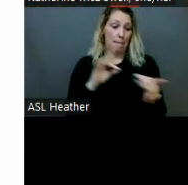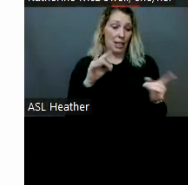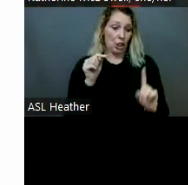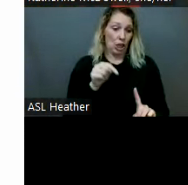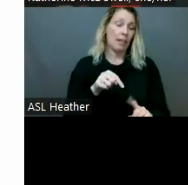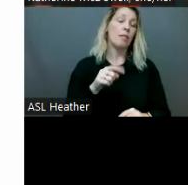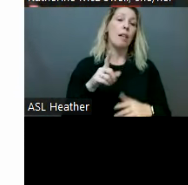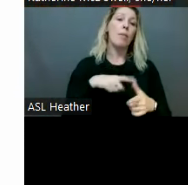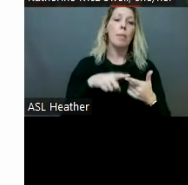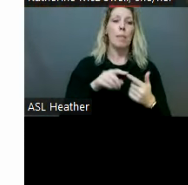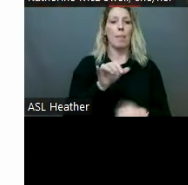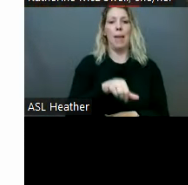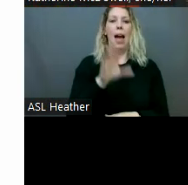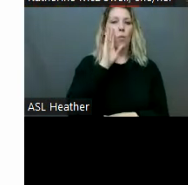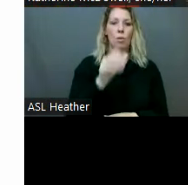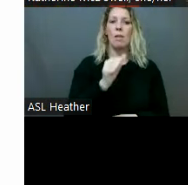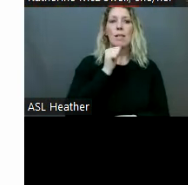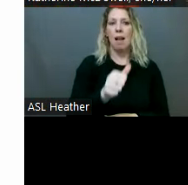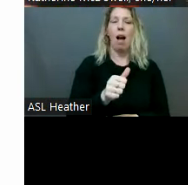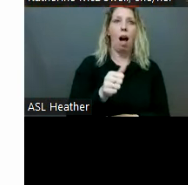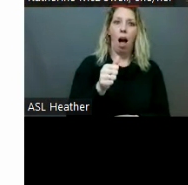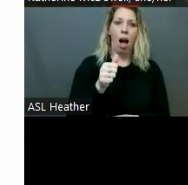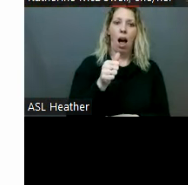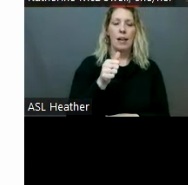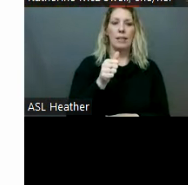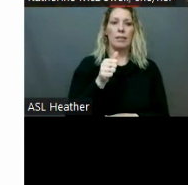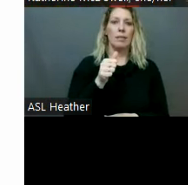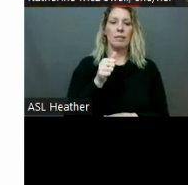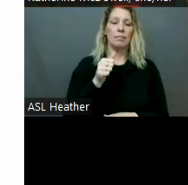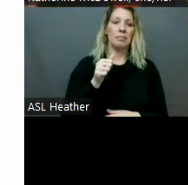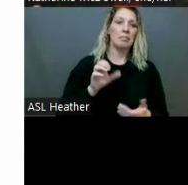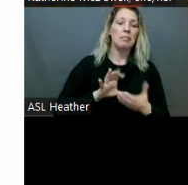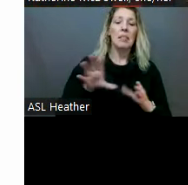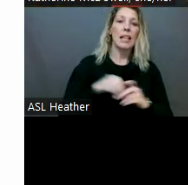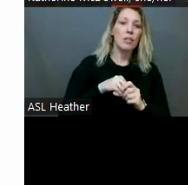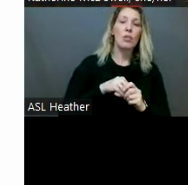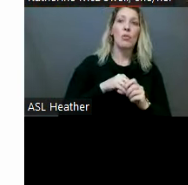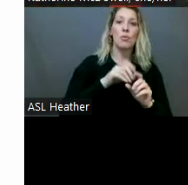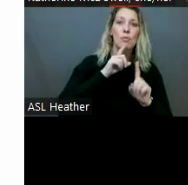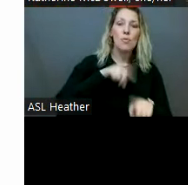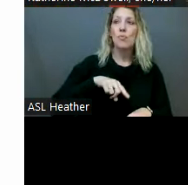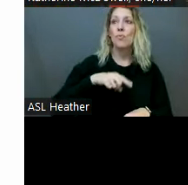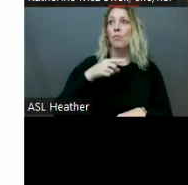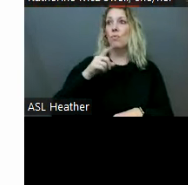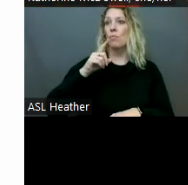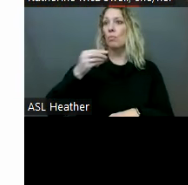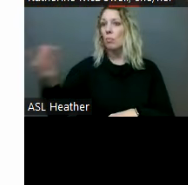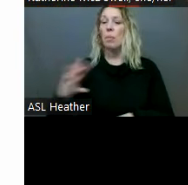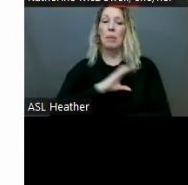then that is not going to be gratuitously included and provided to the police, which could result in